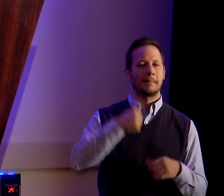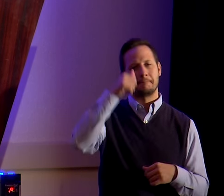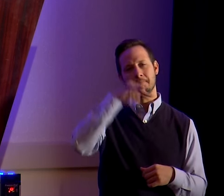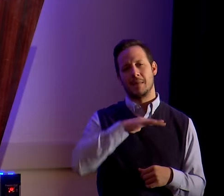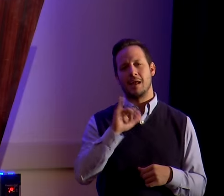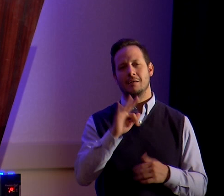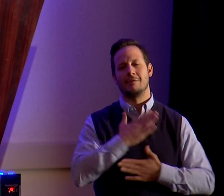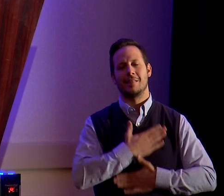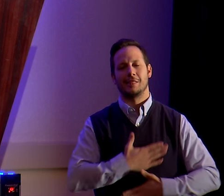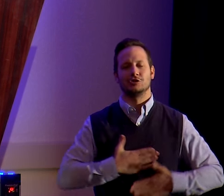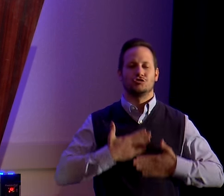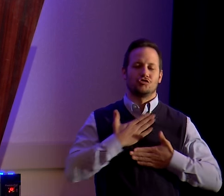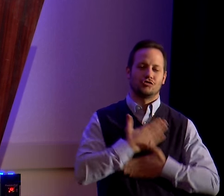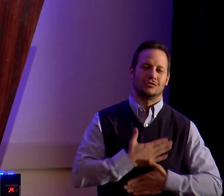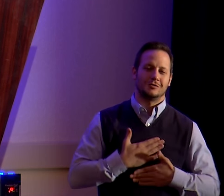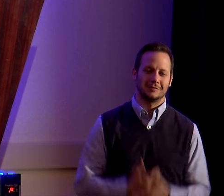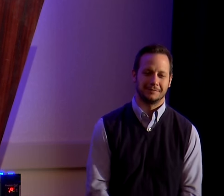sort of.